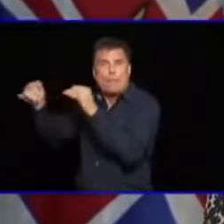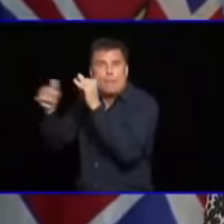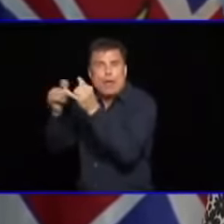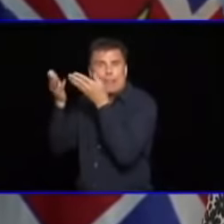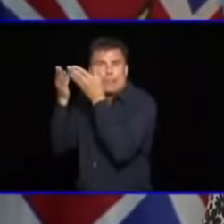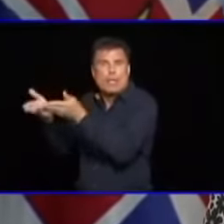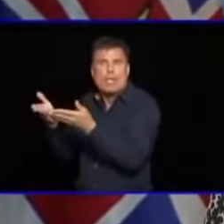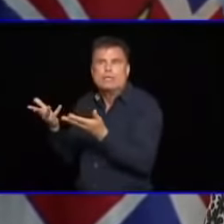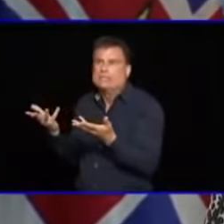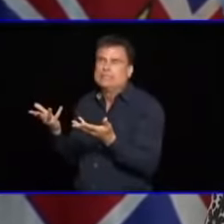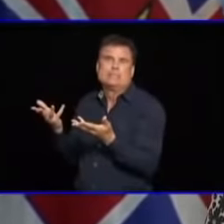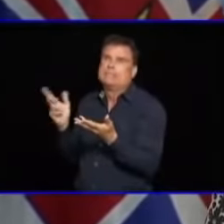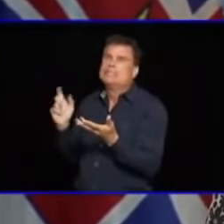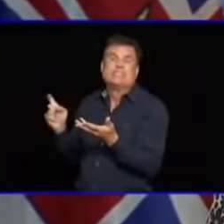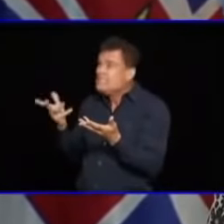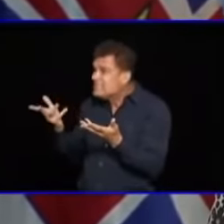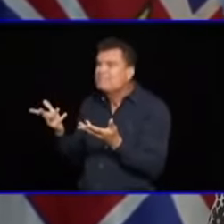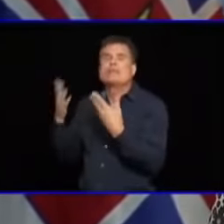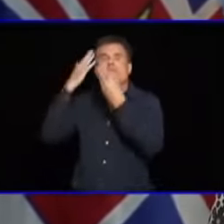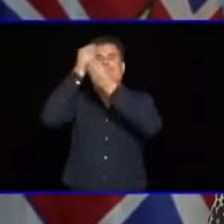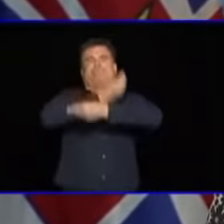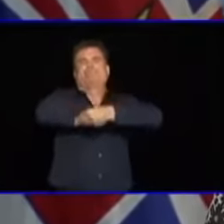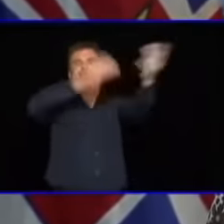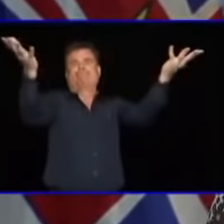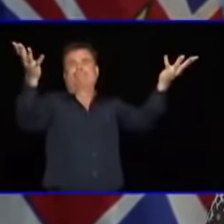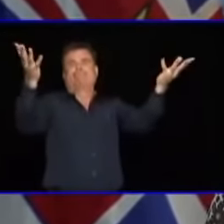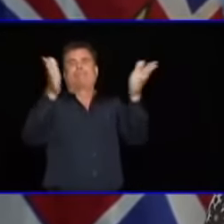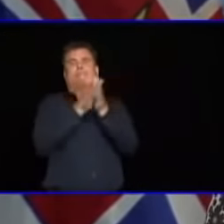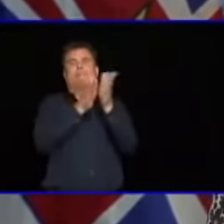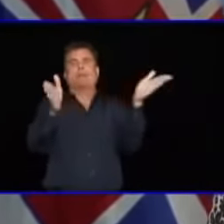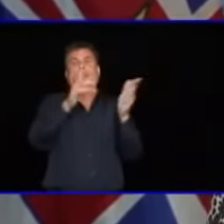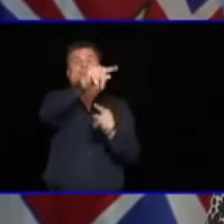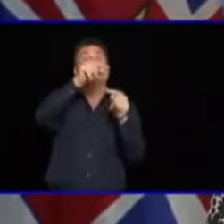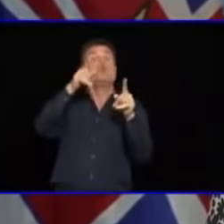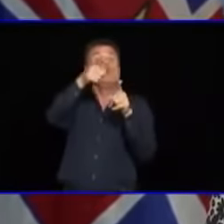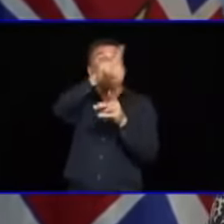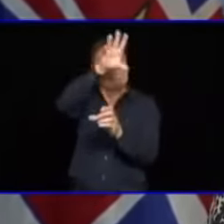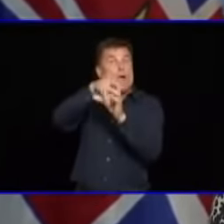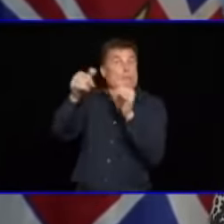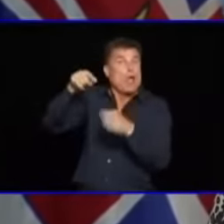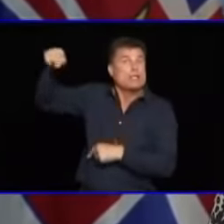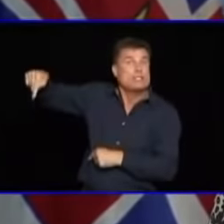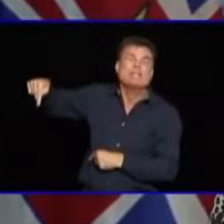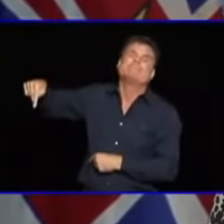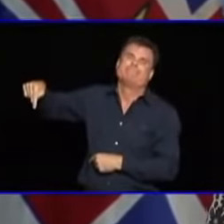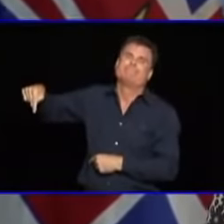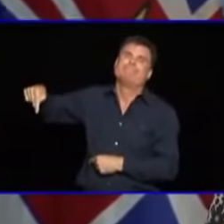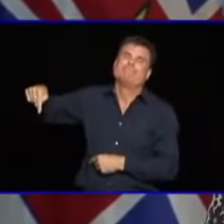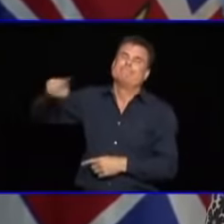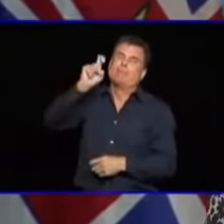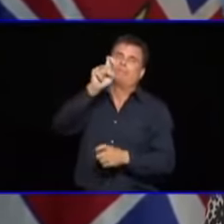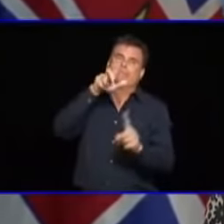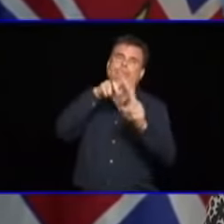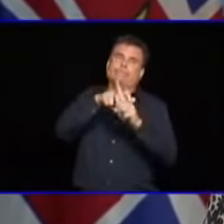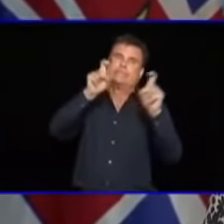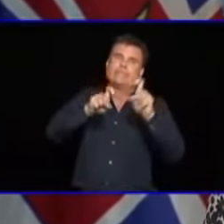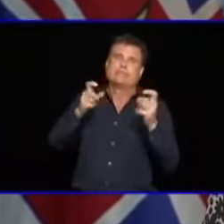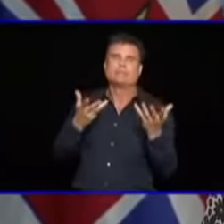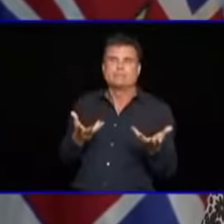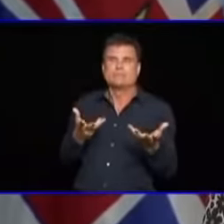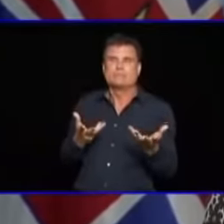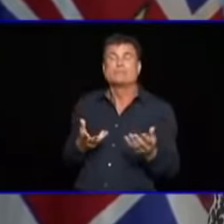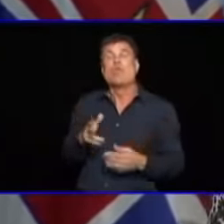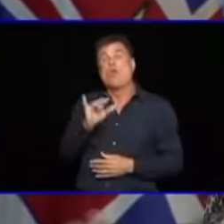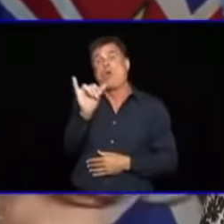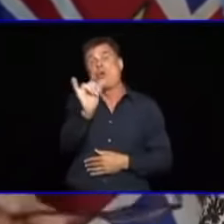and with public health inspectors going to workplaces and finding why transmission is happening. And usually it's just 2 or